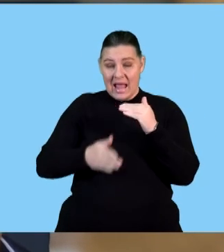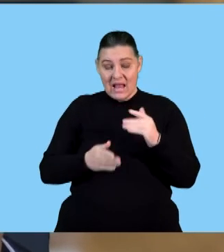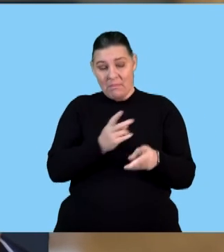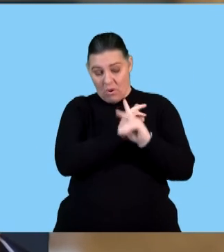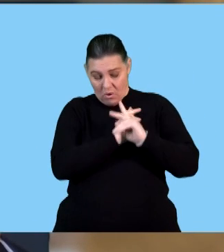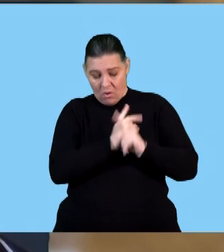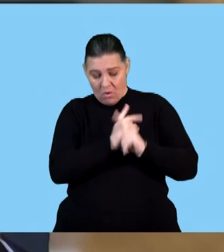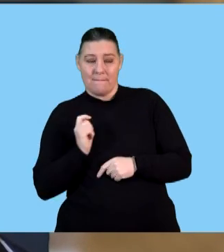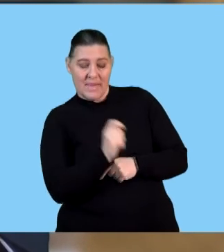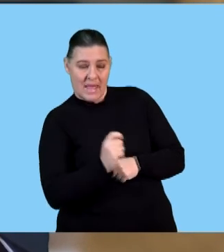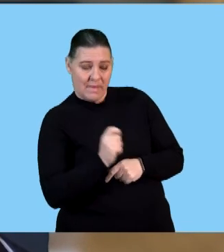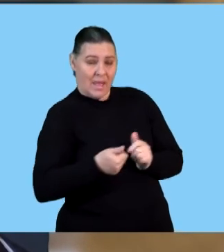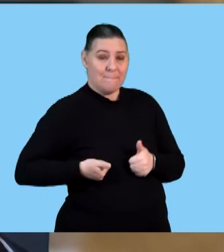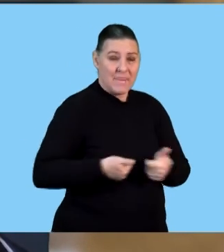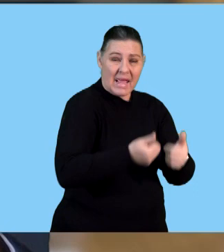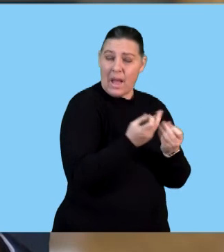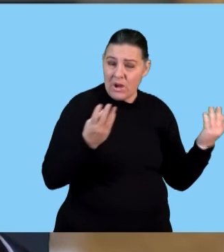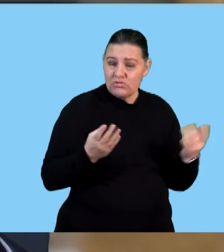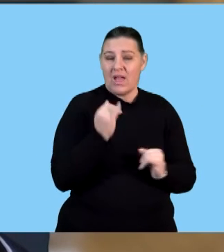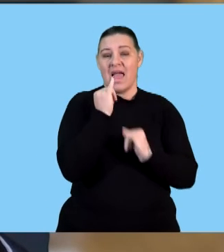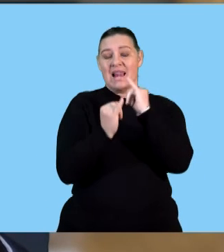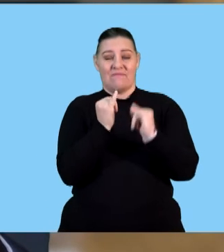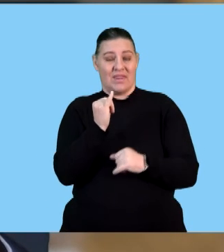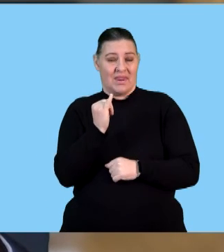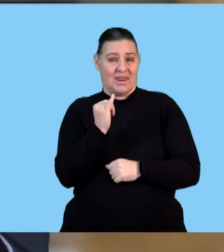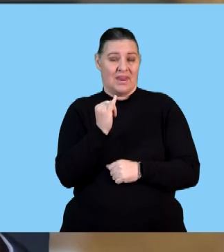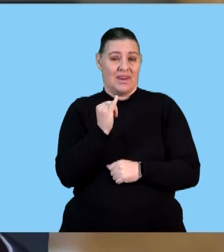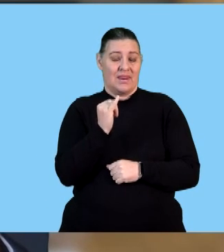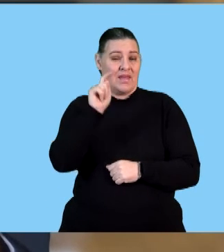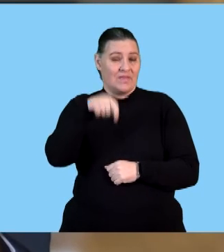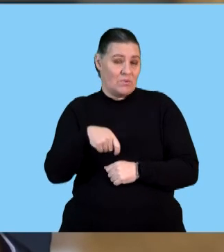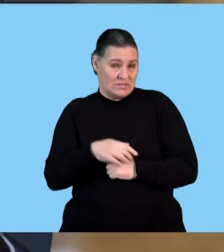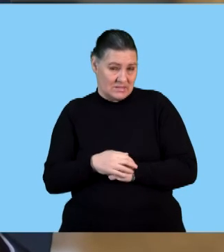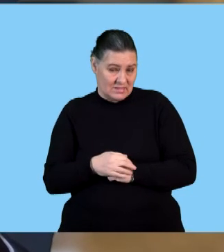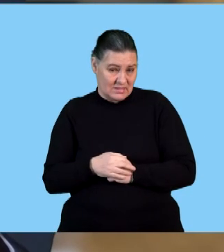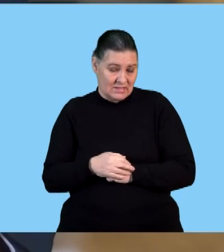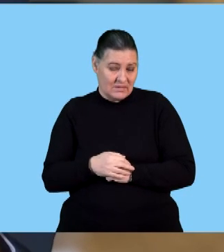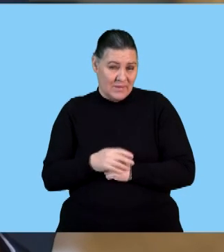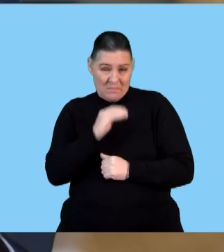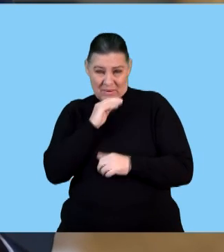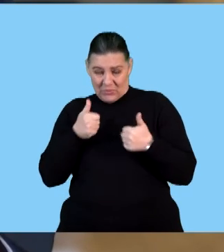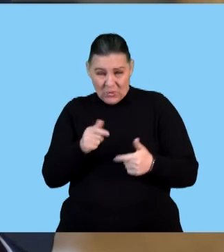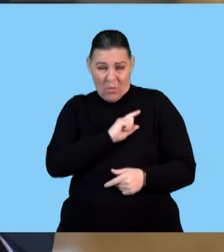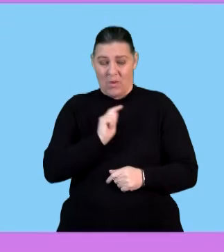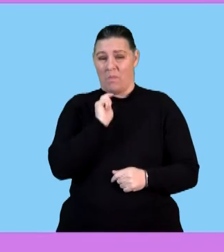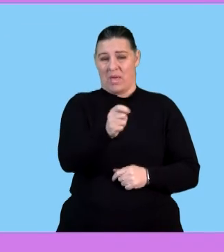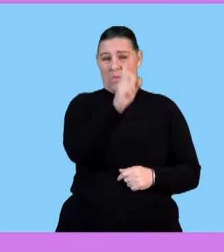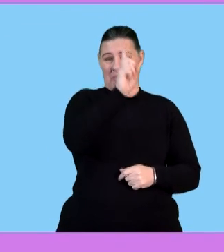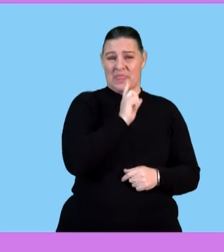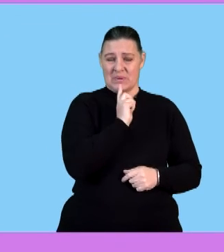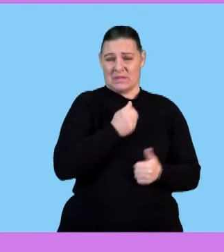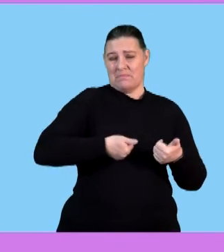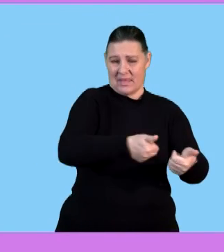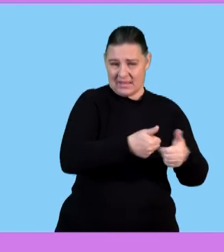Rand. That additional 1,000 Rand, that is interest that you're paying back. Not always a good thing. The interest rate,